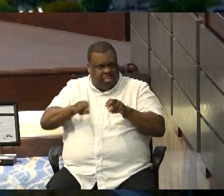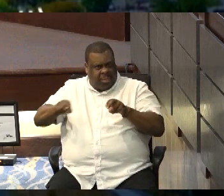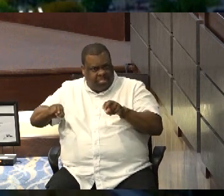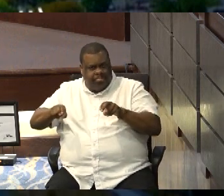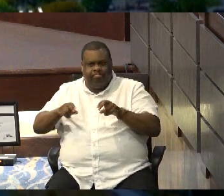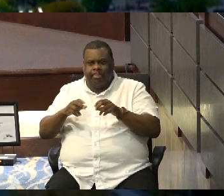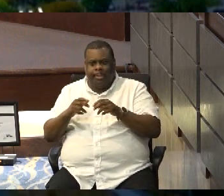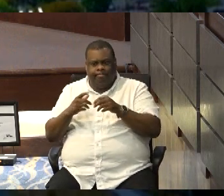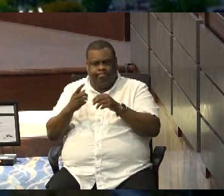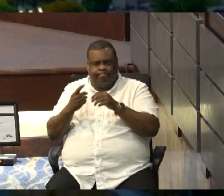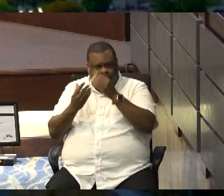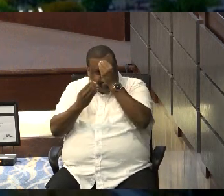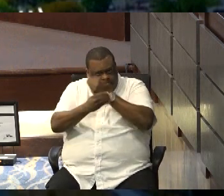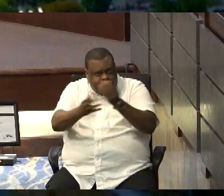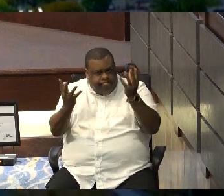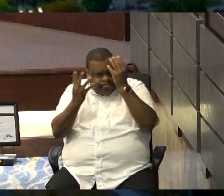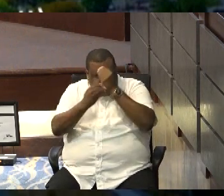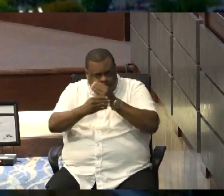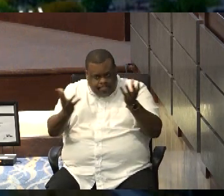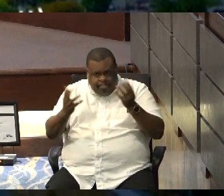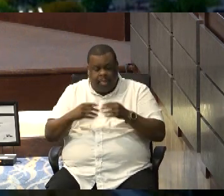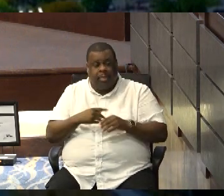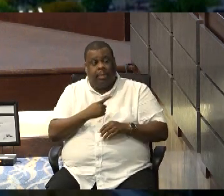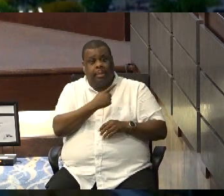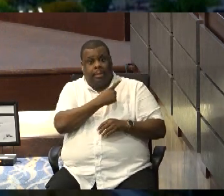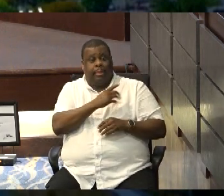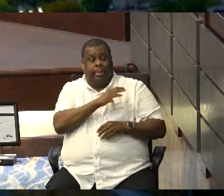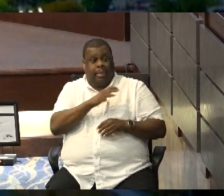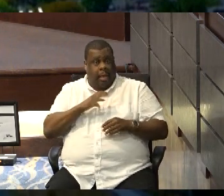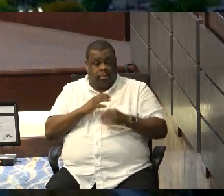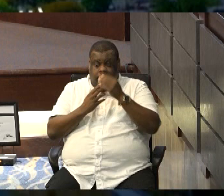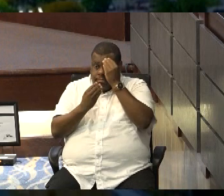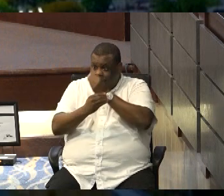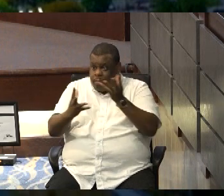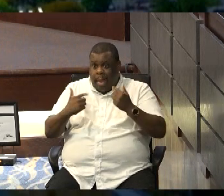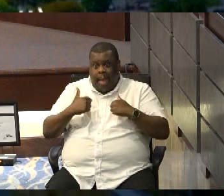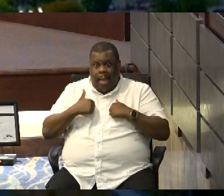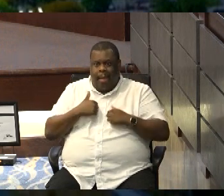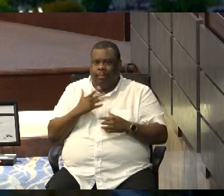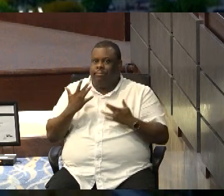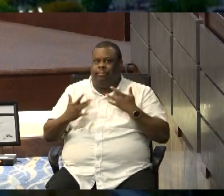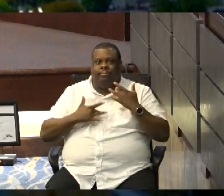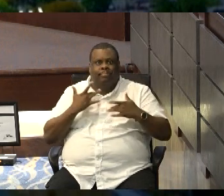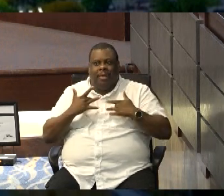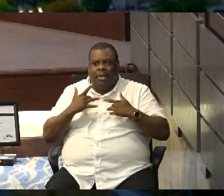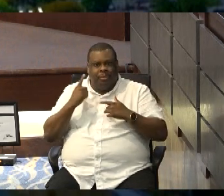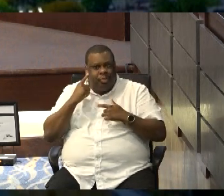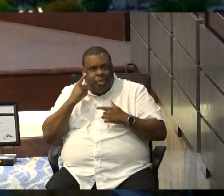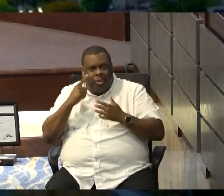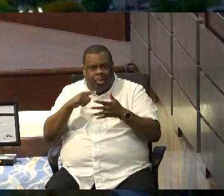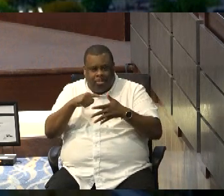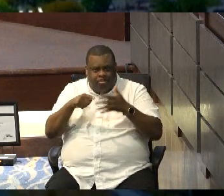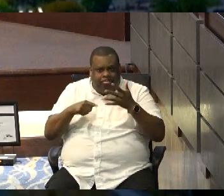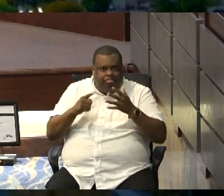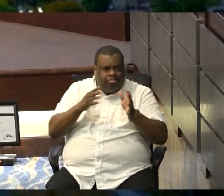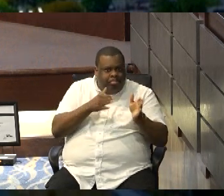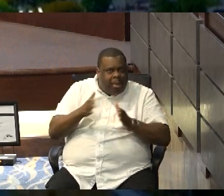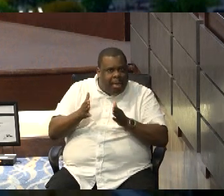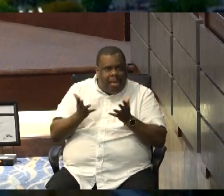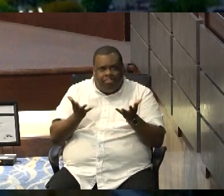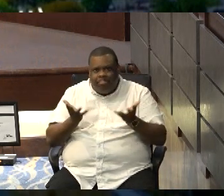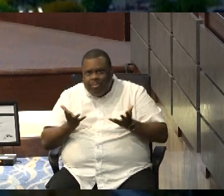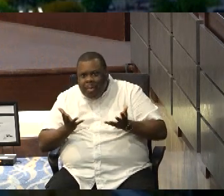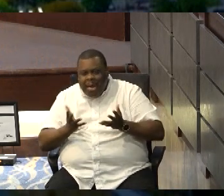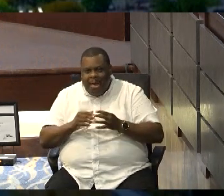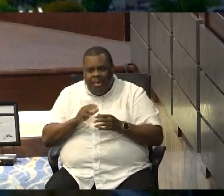I do want to highlight, council, I'm very excited to hear these presentations, and I know you are too, and hopefully we got a lot of folks watching out, both in